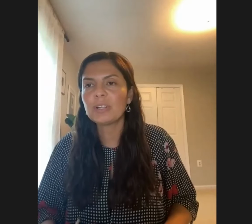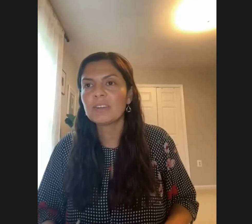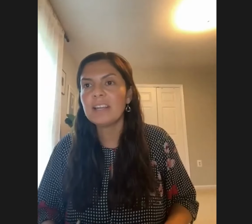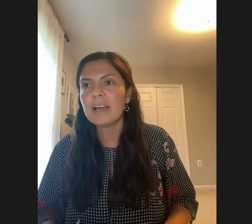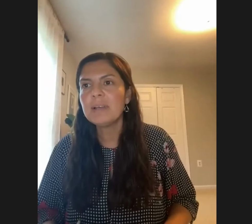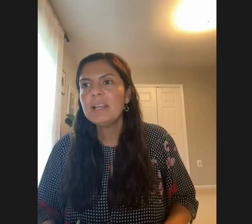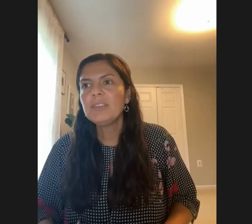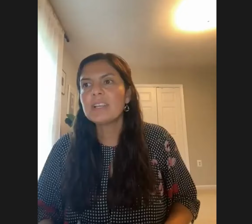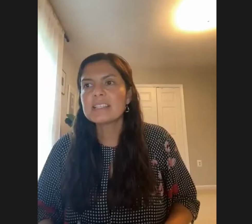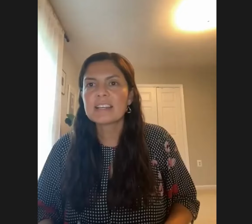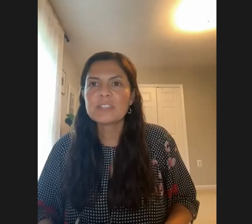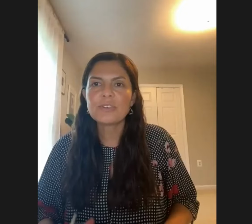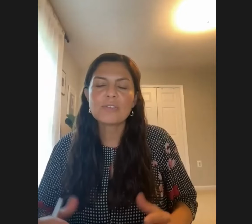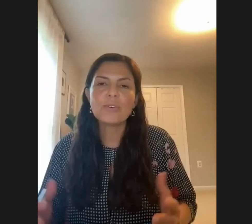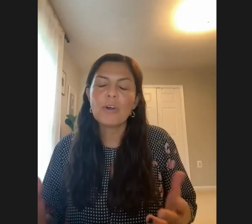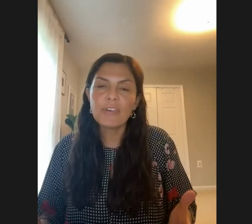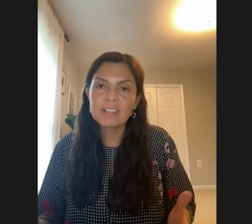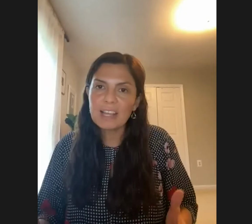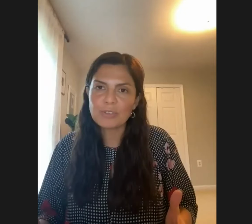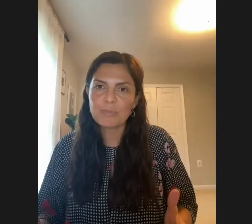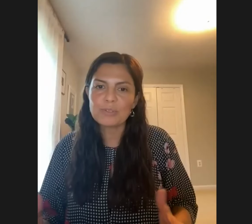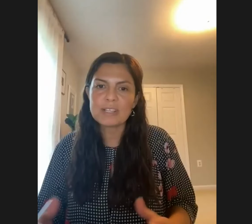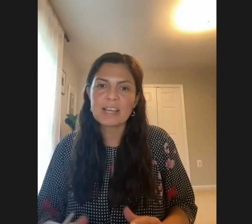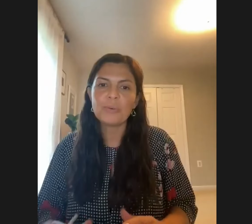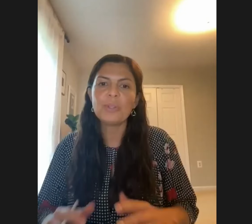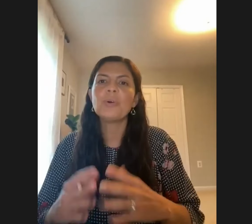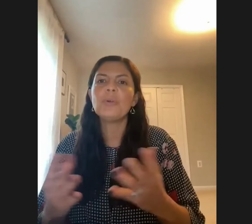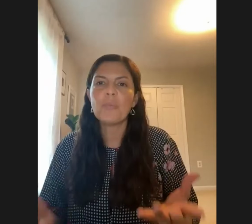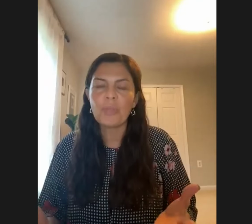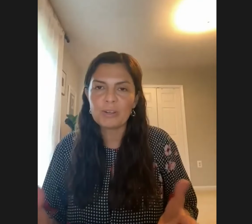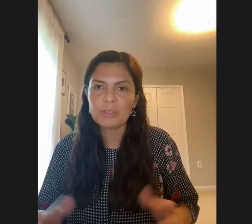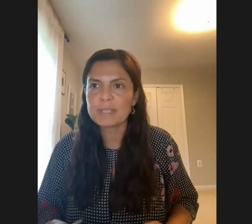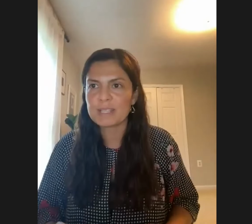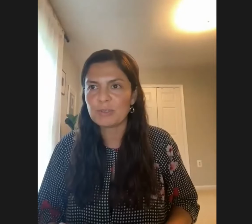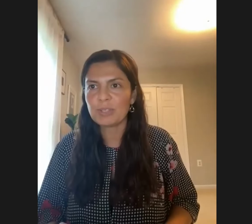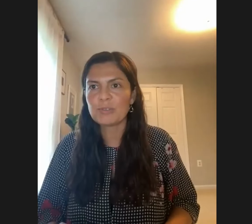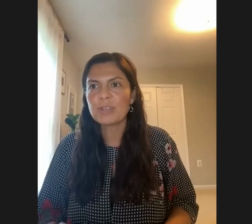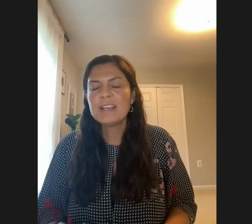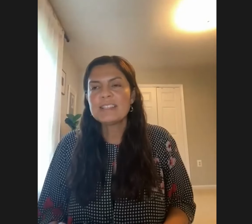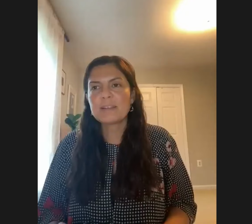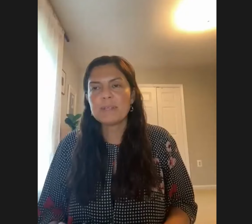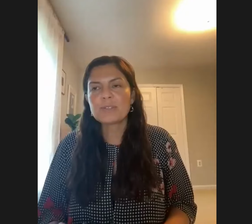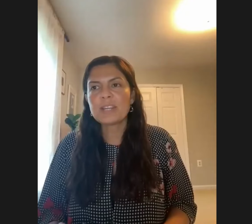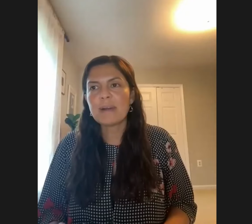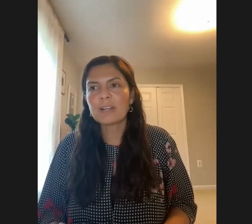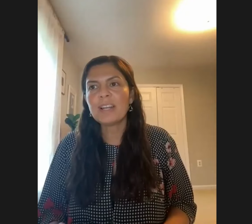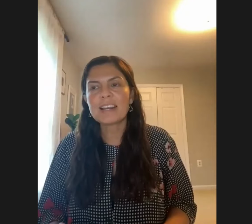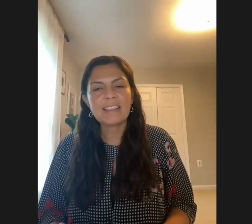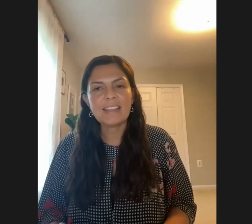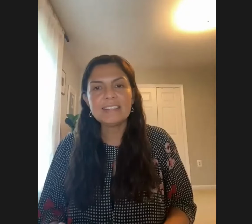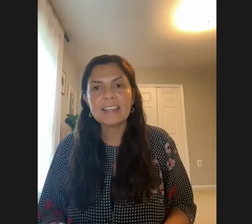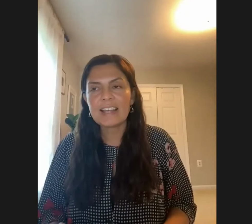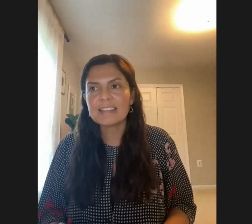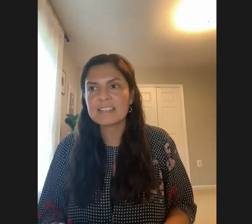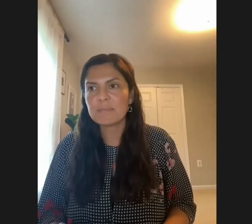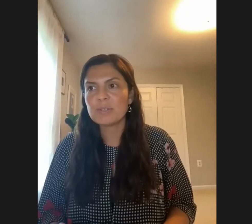Shader and Dr. Cunningham have mentioned, which are related to supply of healthcare services and with the models of provision